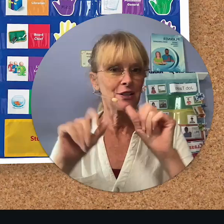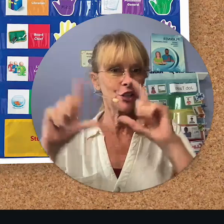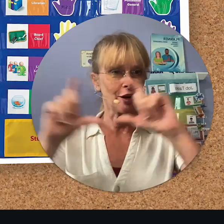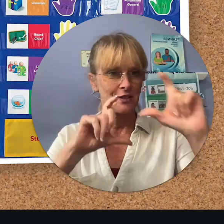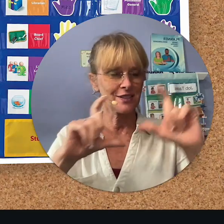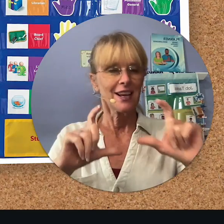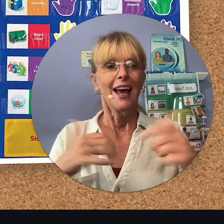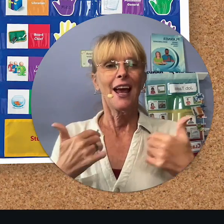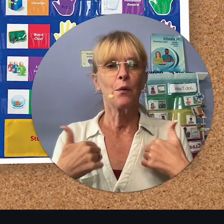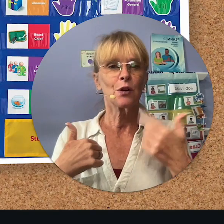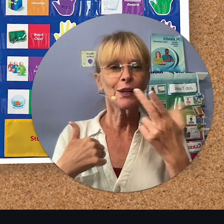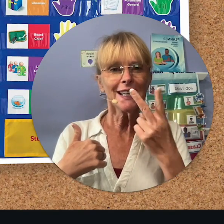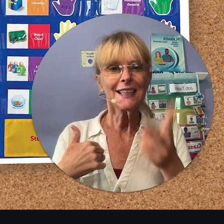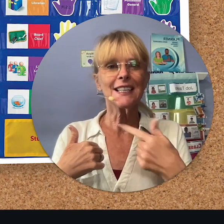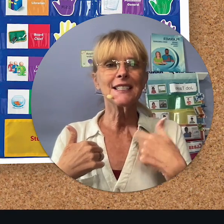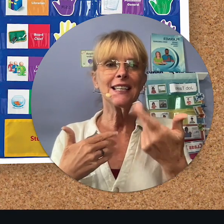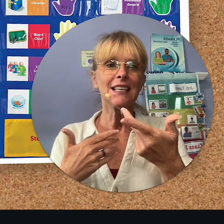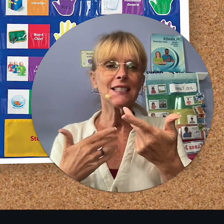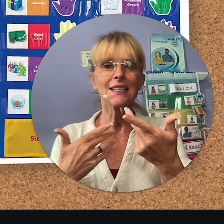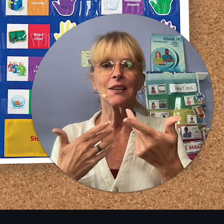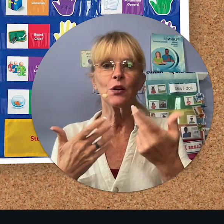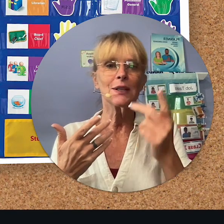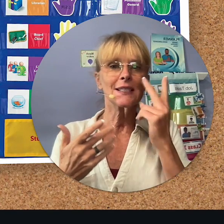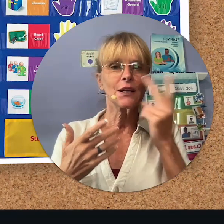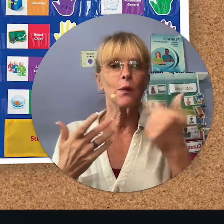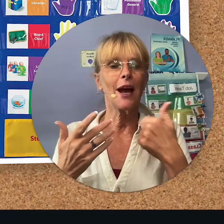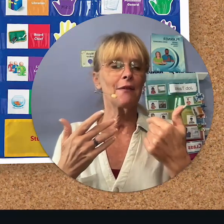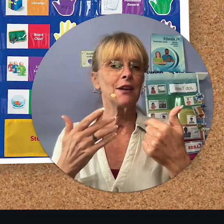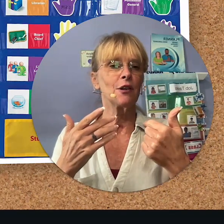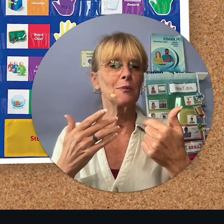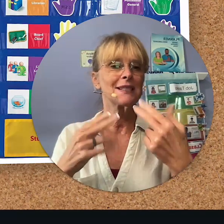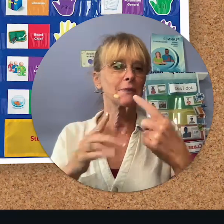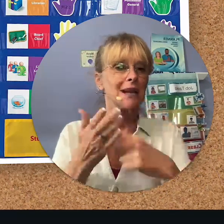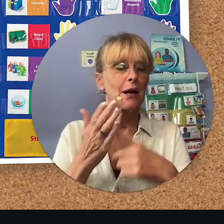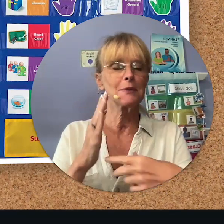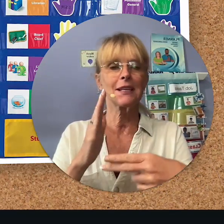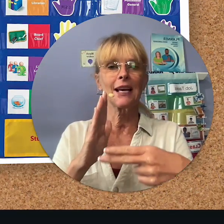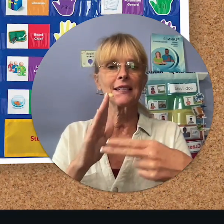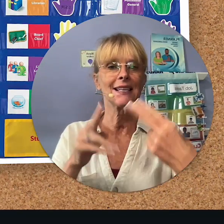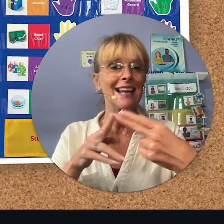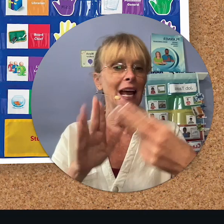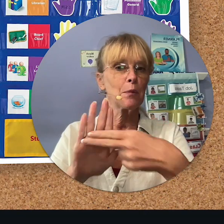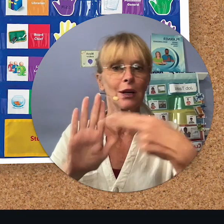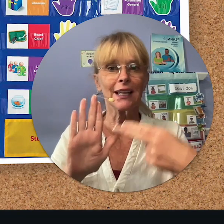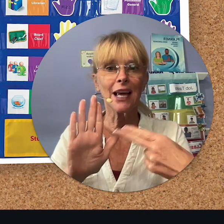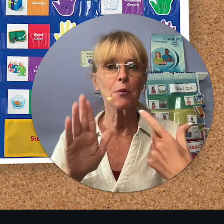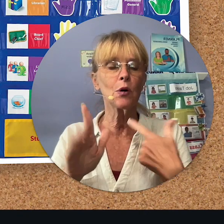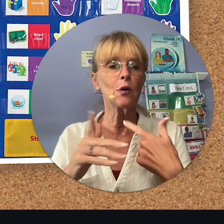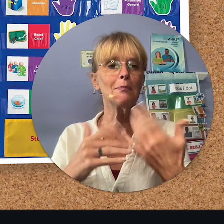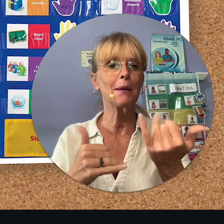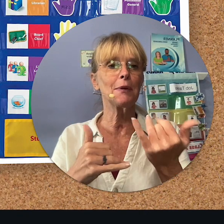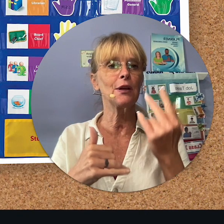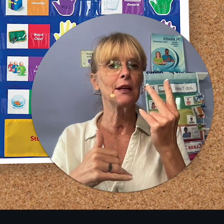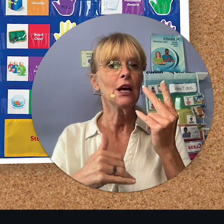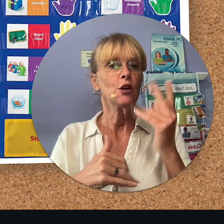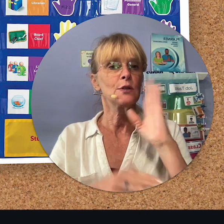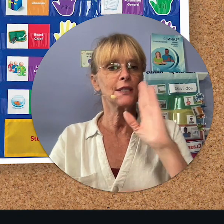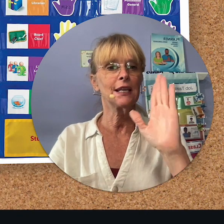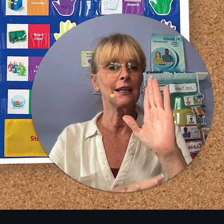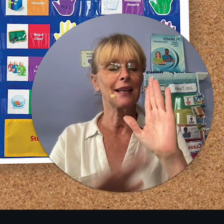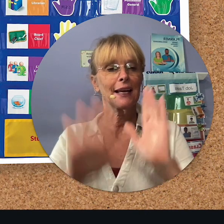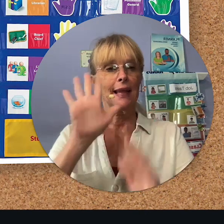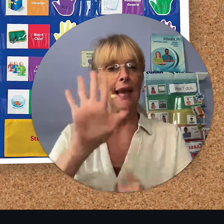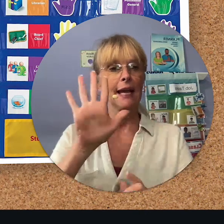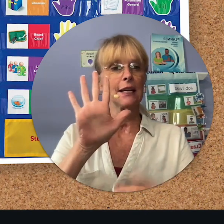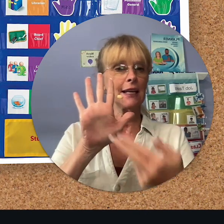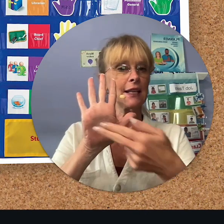job charts. And we're looking at these. These you can see we have them sometimes as a name on a label. Maybe you